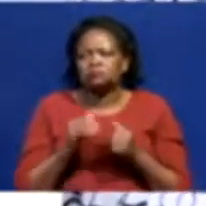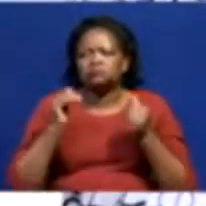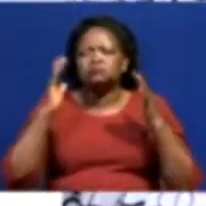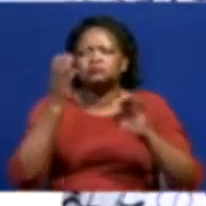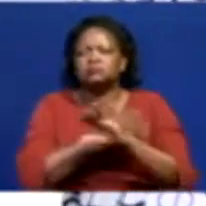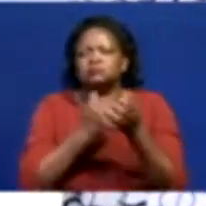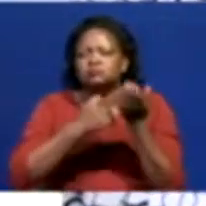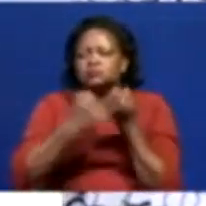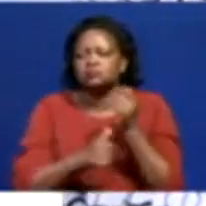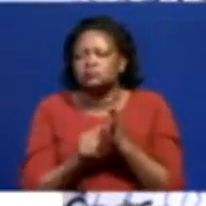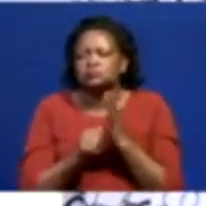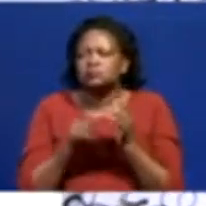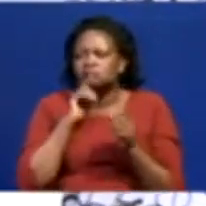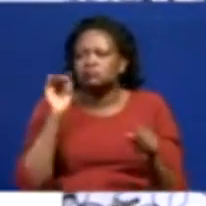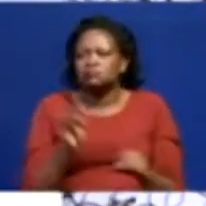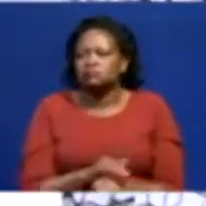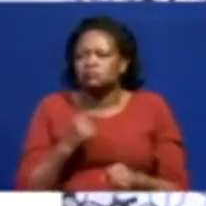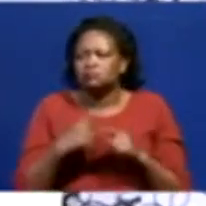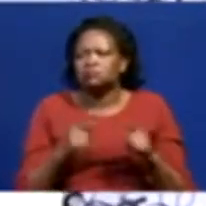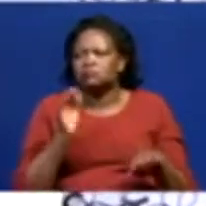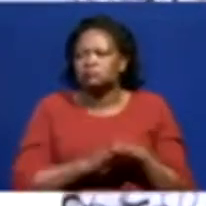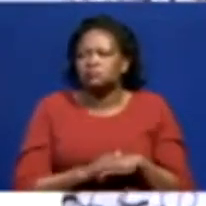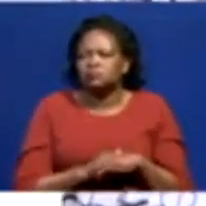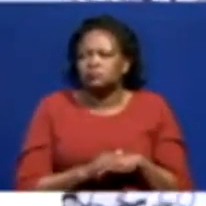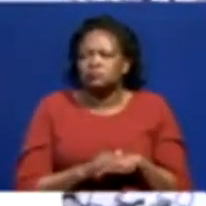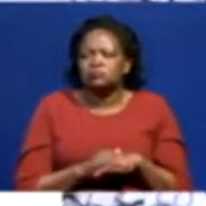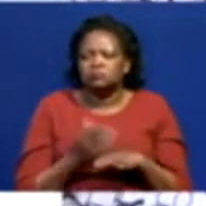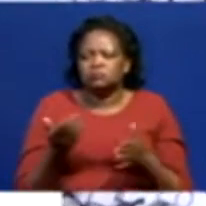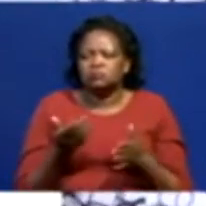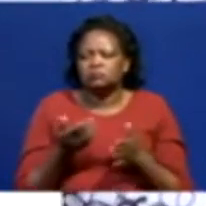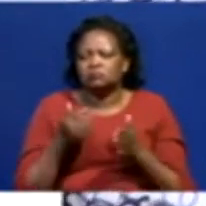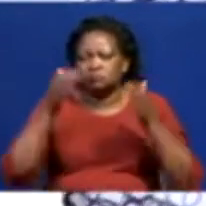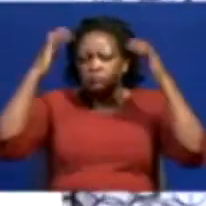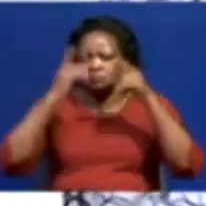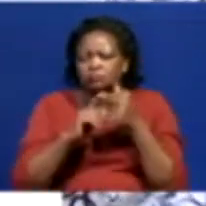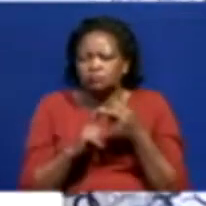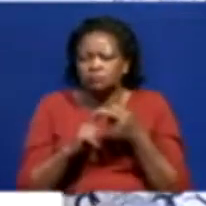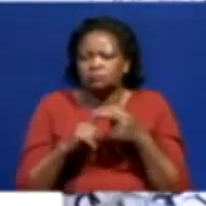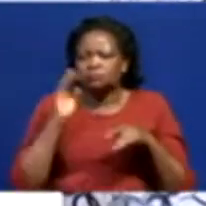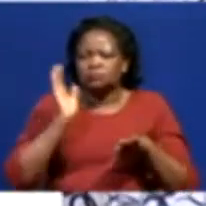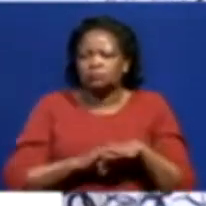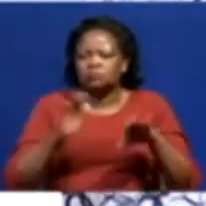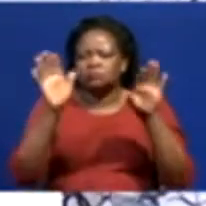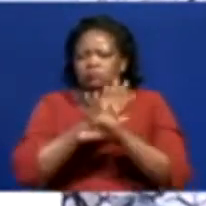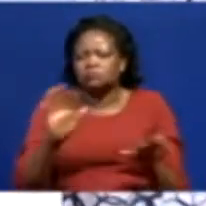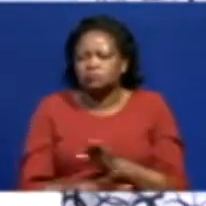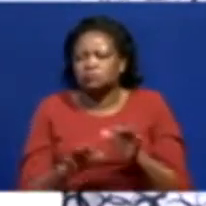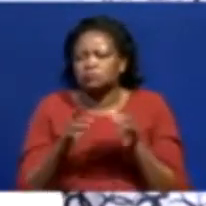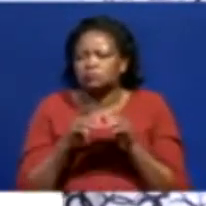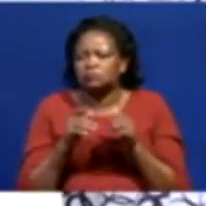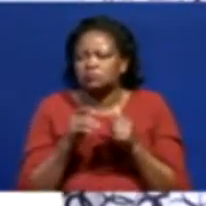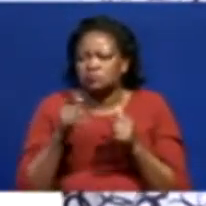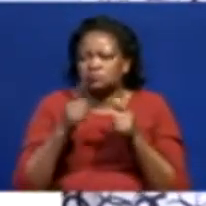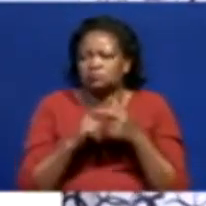maize. It's been a wonderful year. We have good rain and good fertilizer at the right price. So I think this year is going to be a good year for food prices to come down.